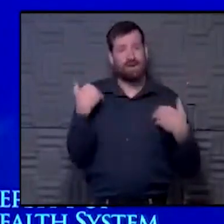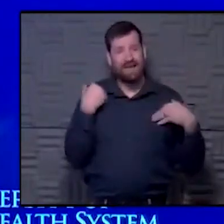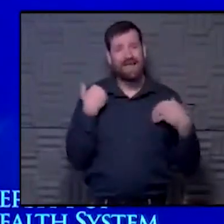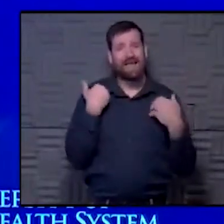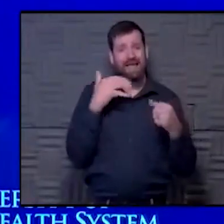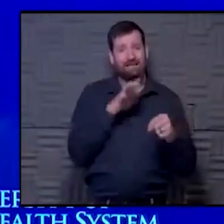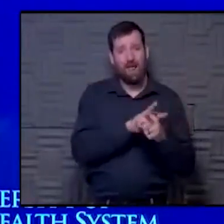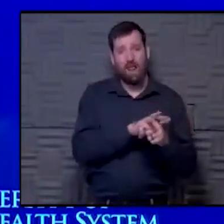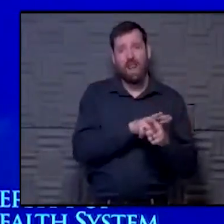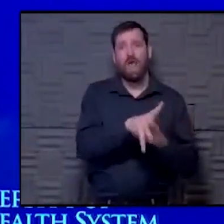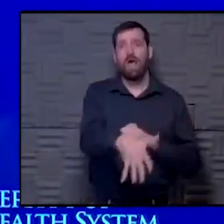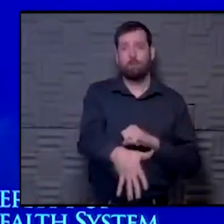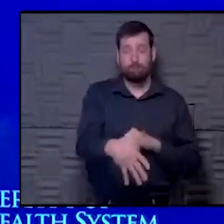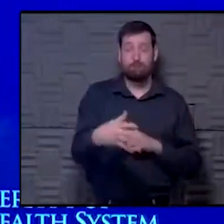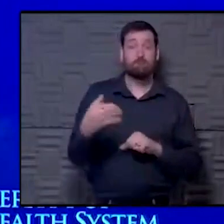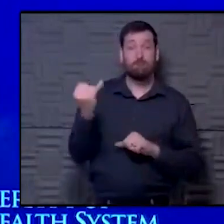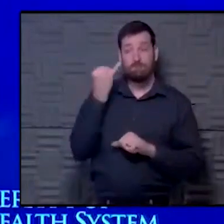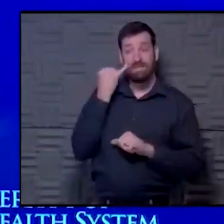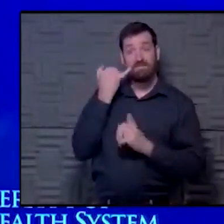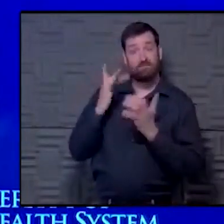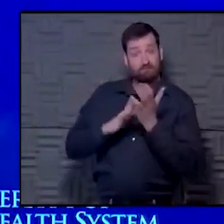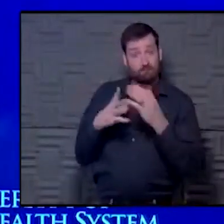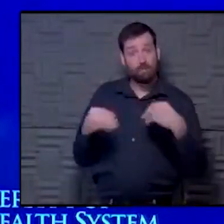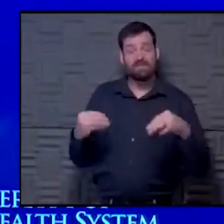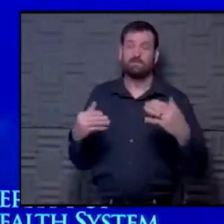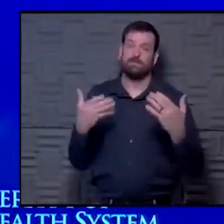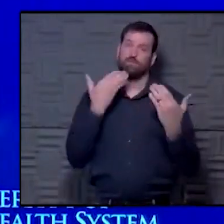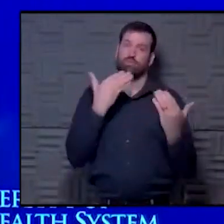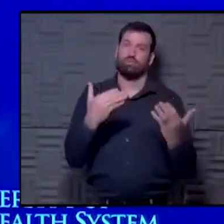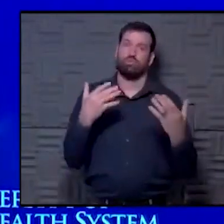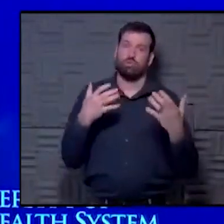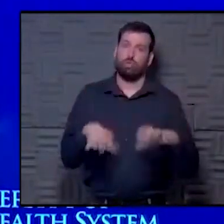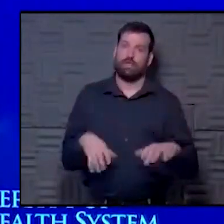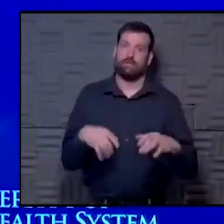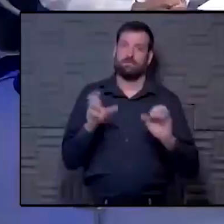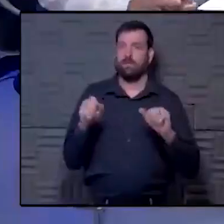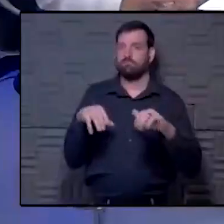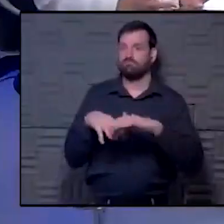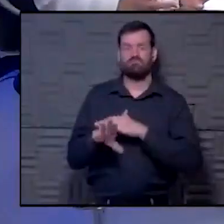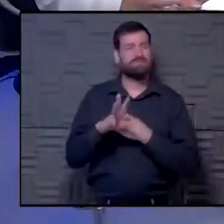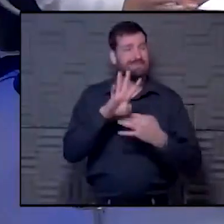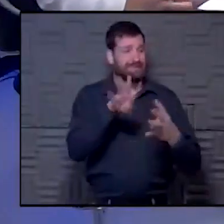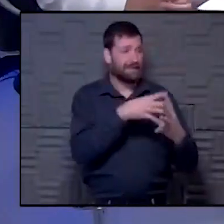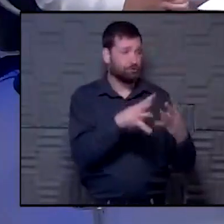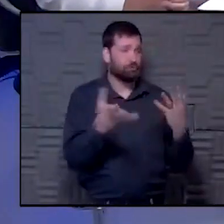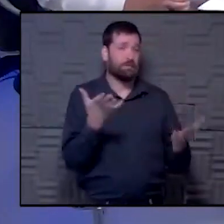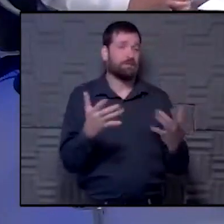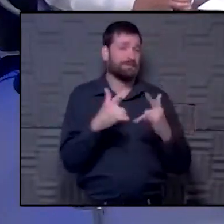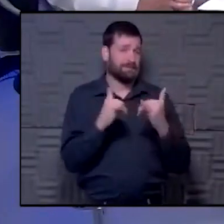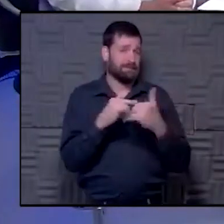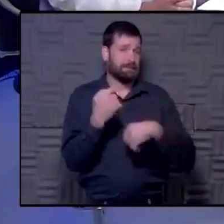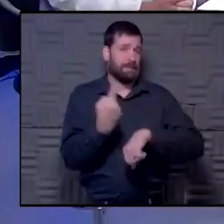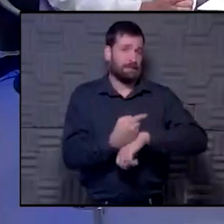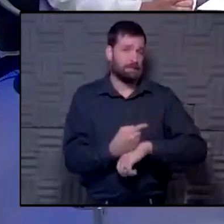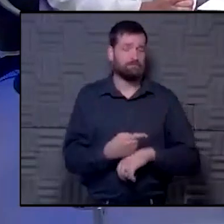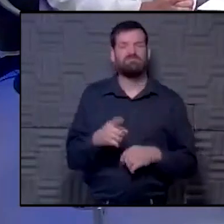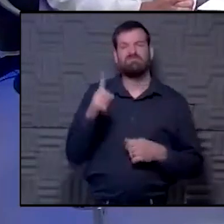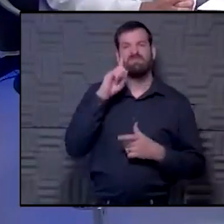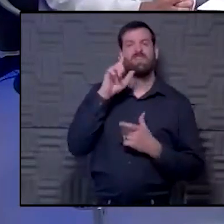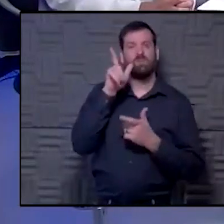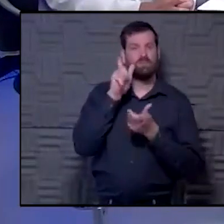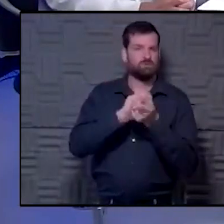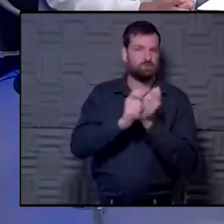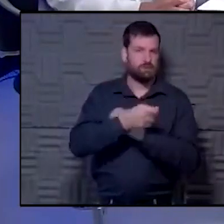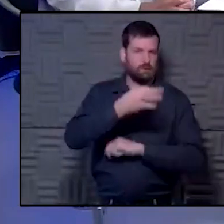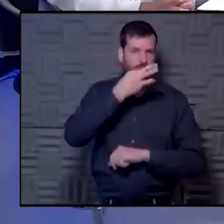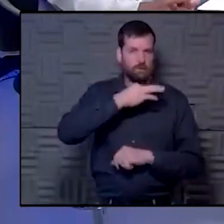and so if you walk into a pharmacy, there's a great chance you're going to be able to get vaccinated. Yeah, and even scheduling may be same-day scheduling. And again, Yeah. I think it's going to change